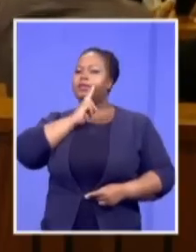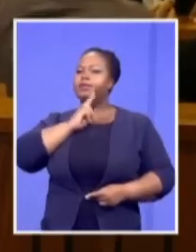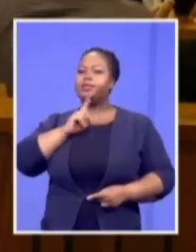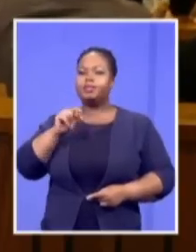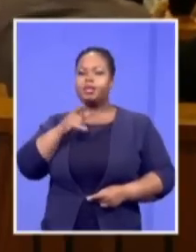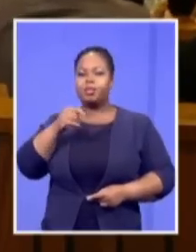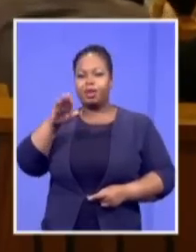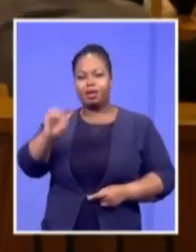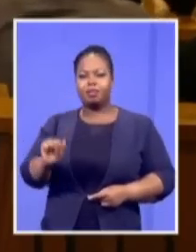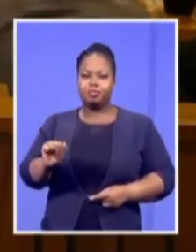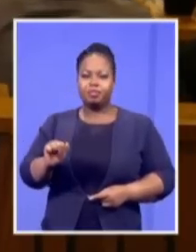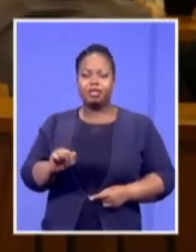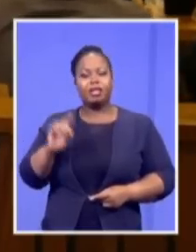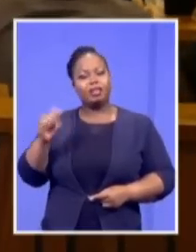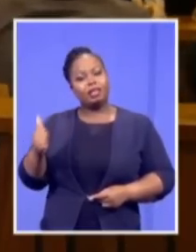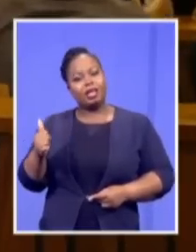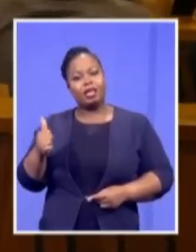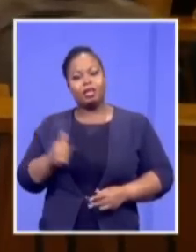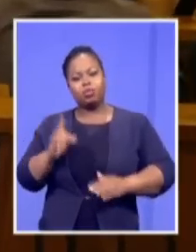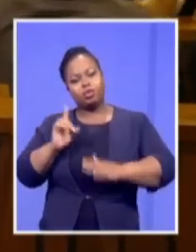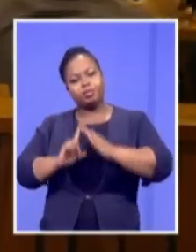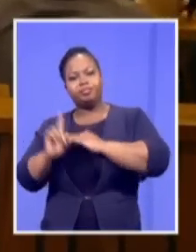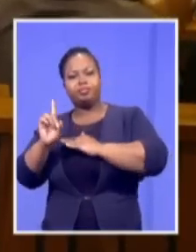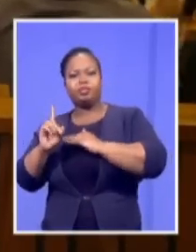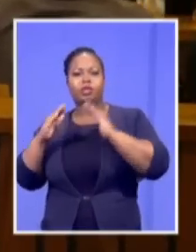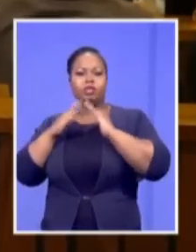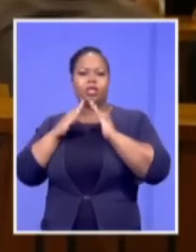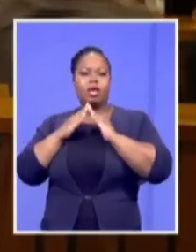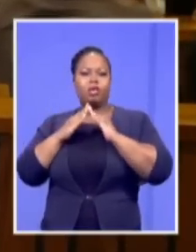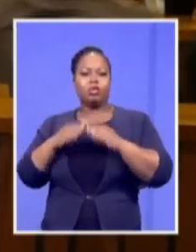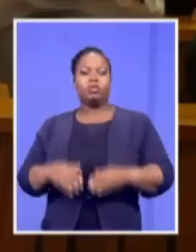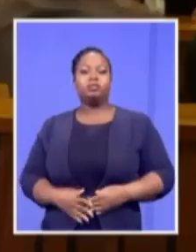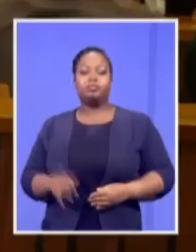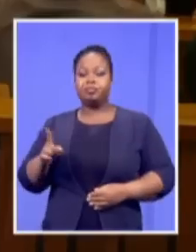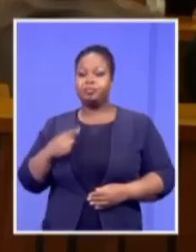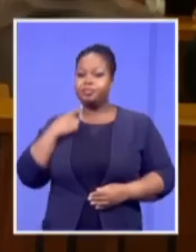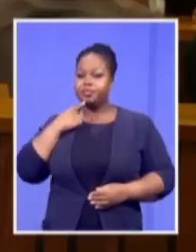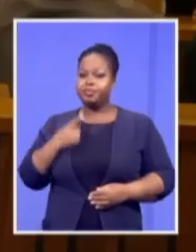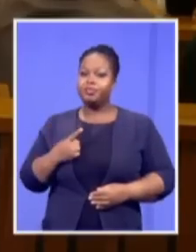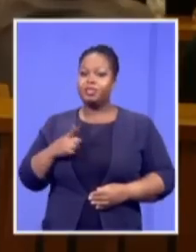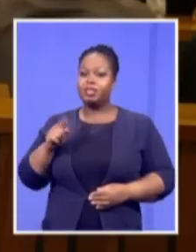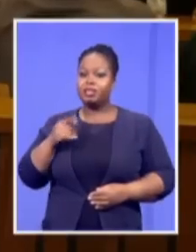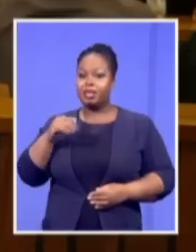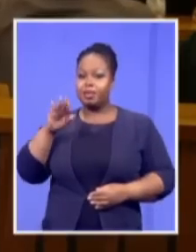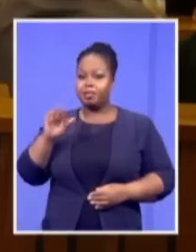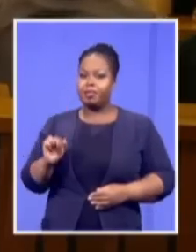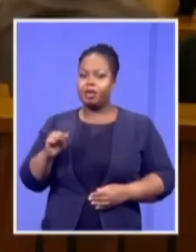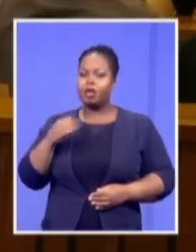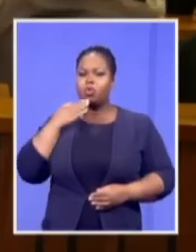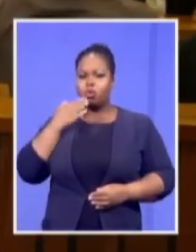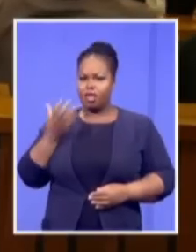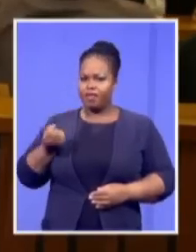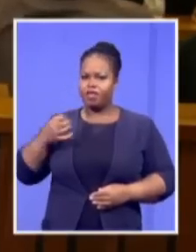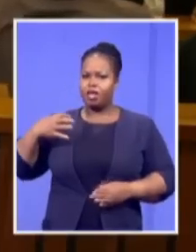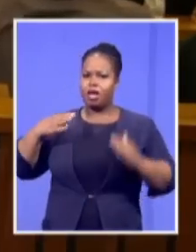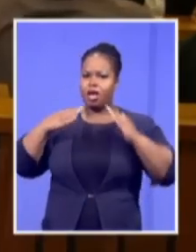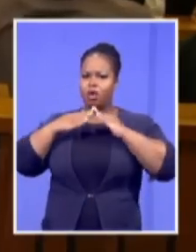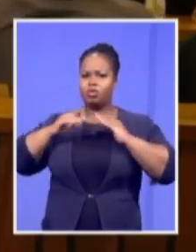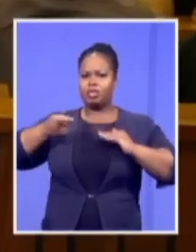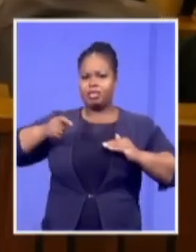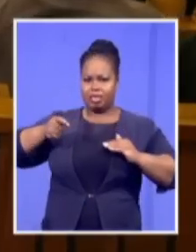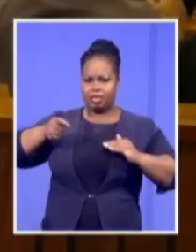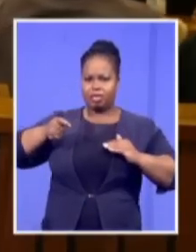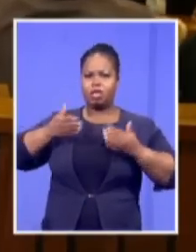and that very briefly gone inside the house. He says that Themba was in possession of the keys and had opened